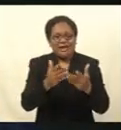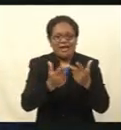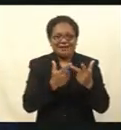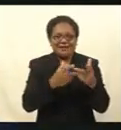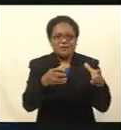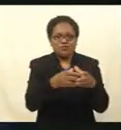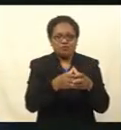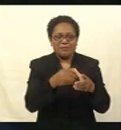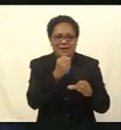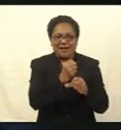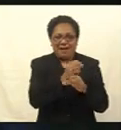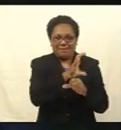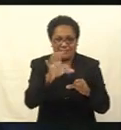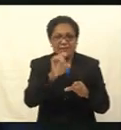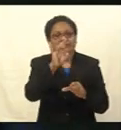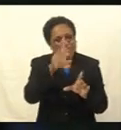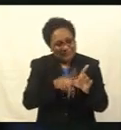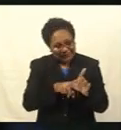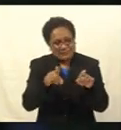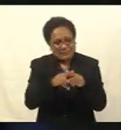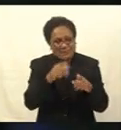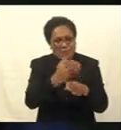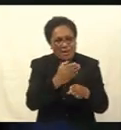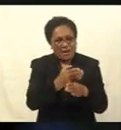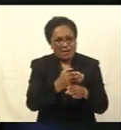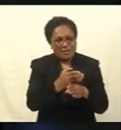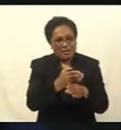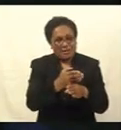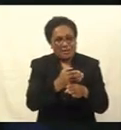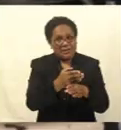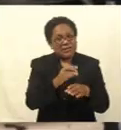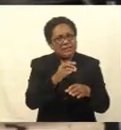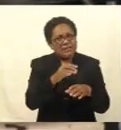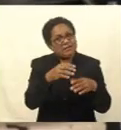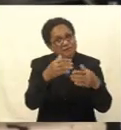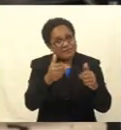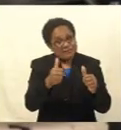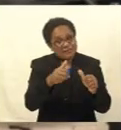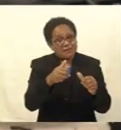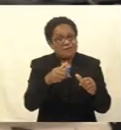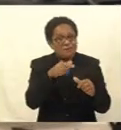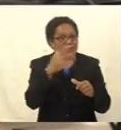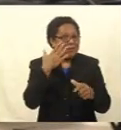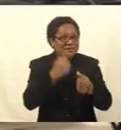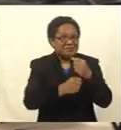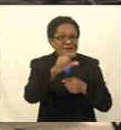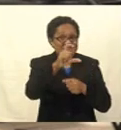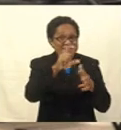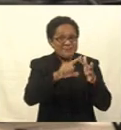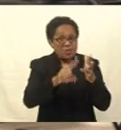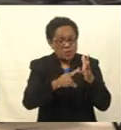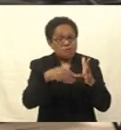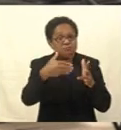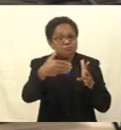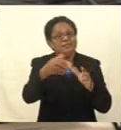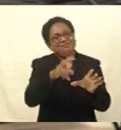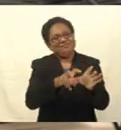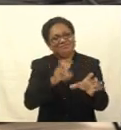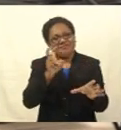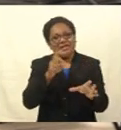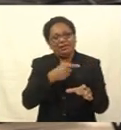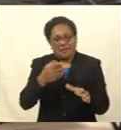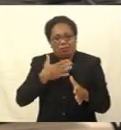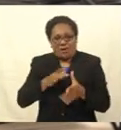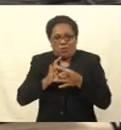he also spent 10 years. He resigned from the company as the CEO and decided to finally pursue his